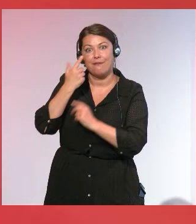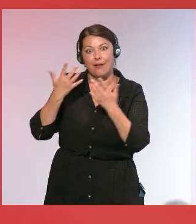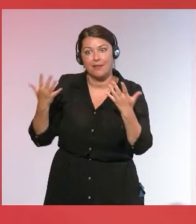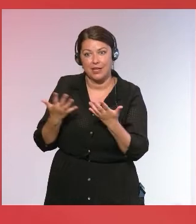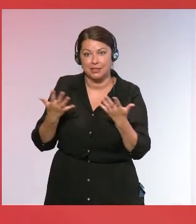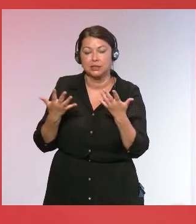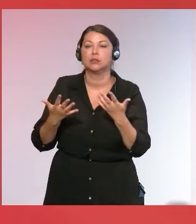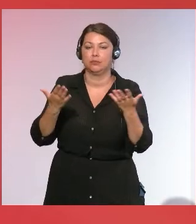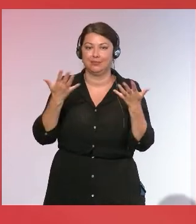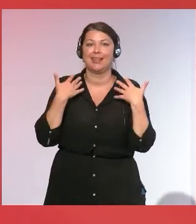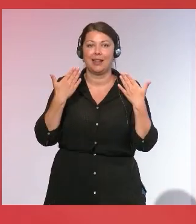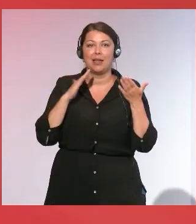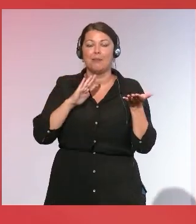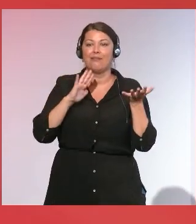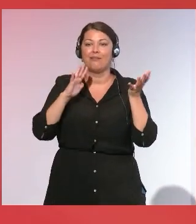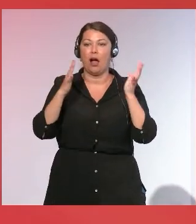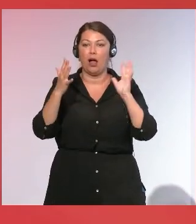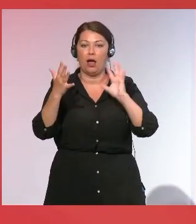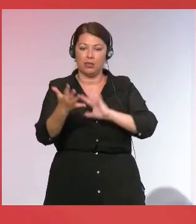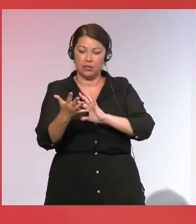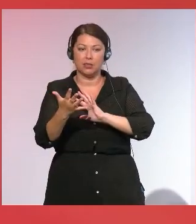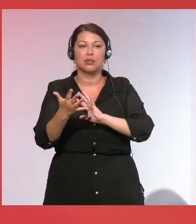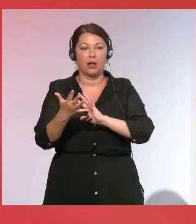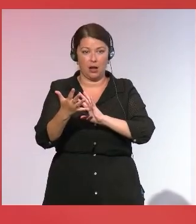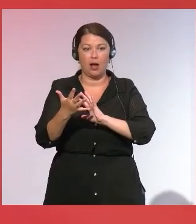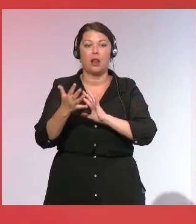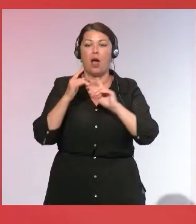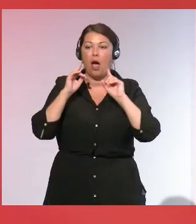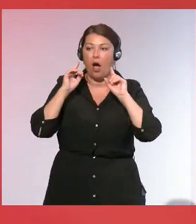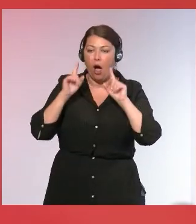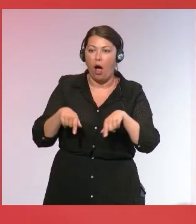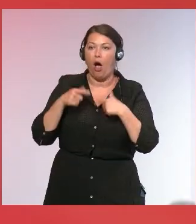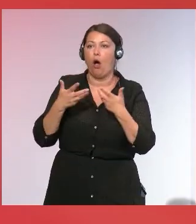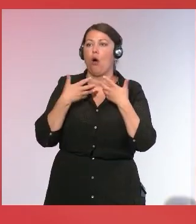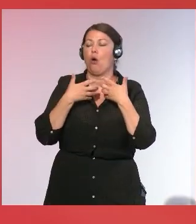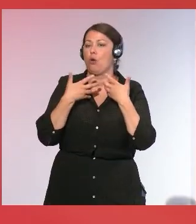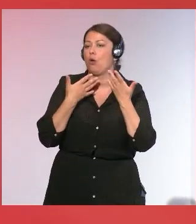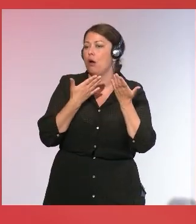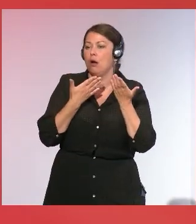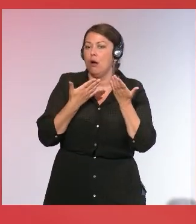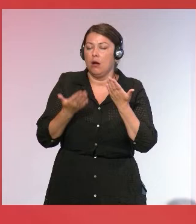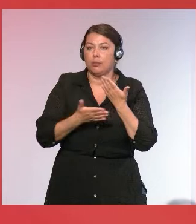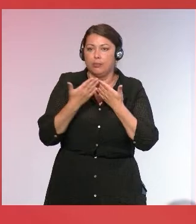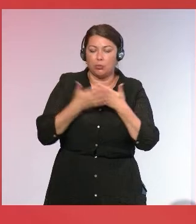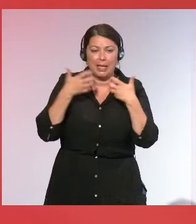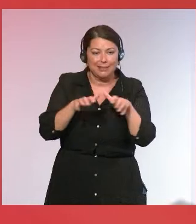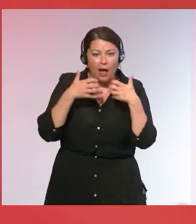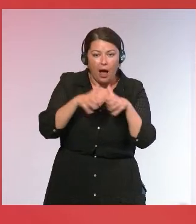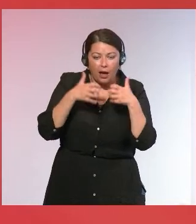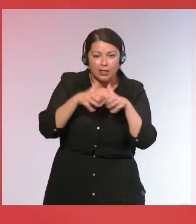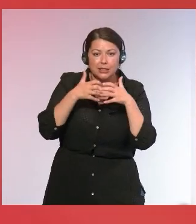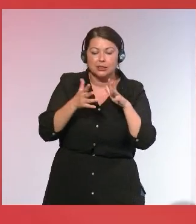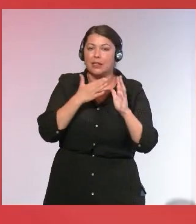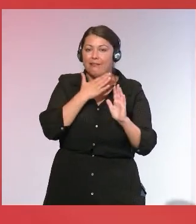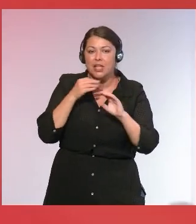about, how that's going to affect their future, also has an effect on their mental health. And this is normal, having this hanging